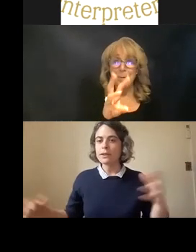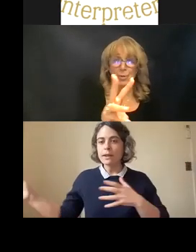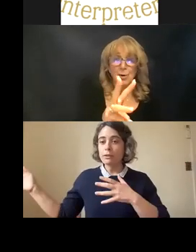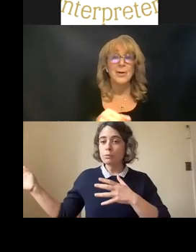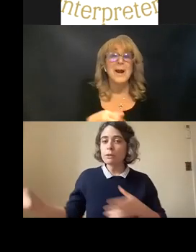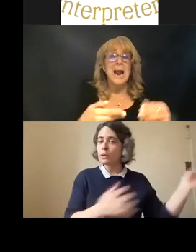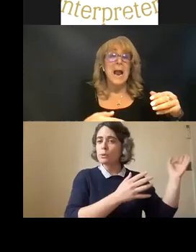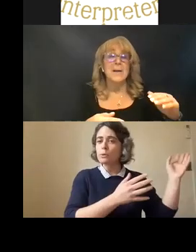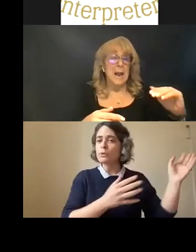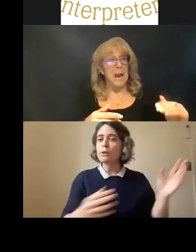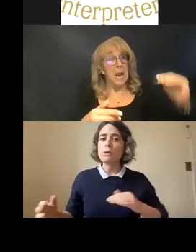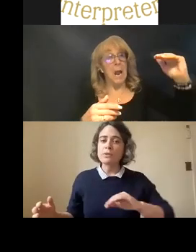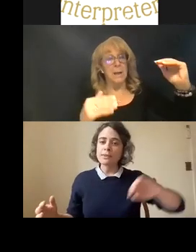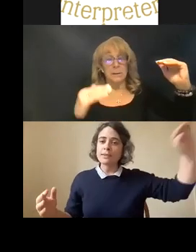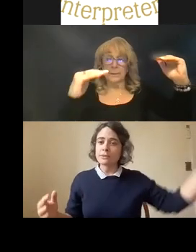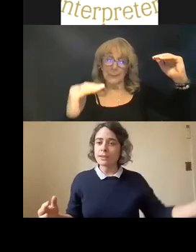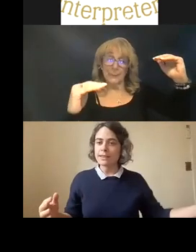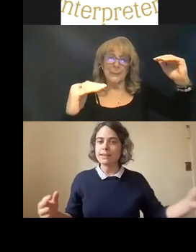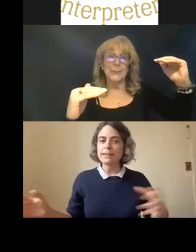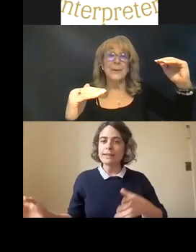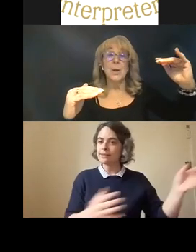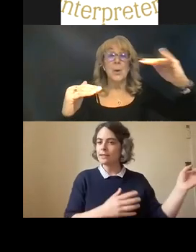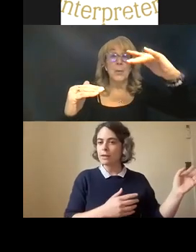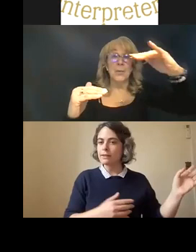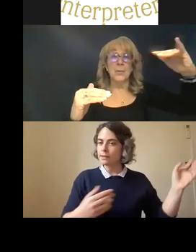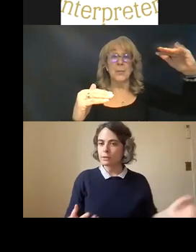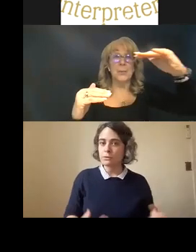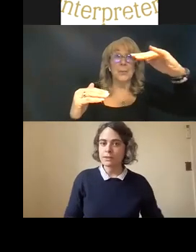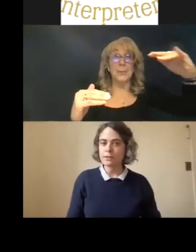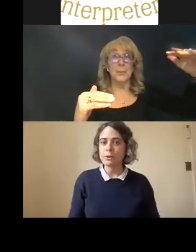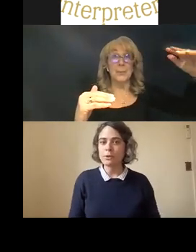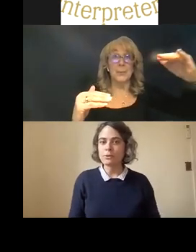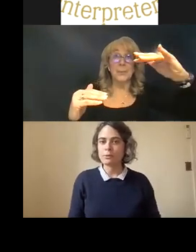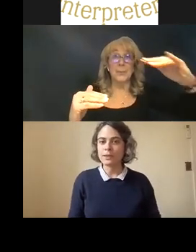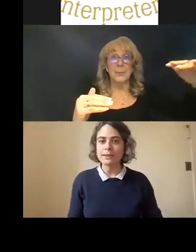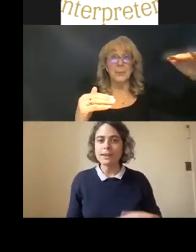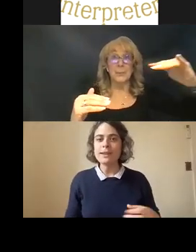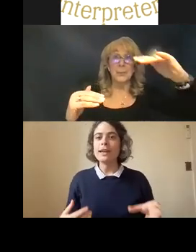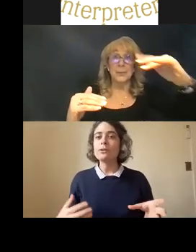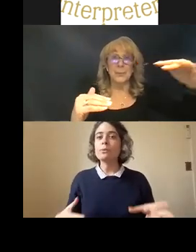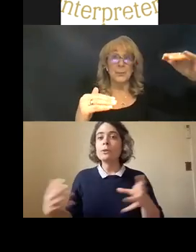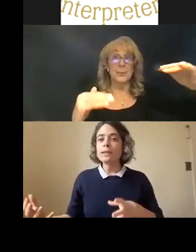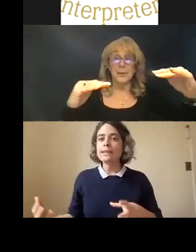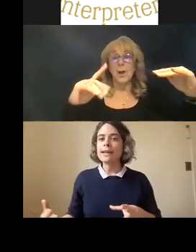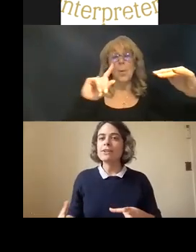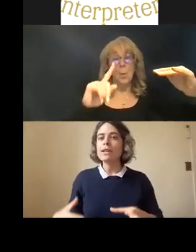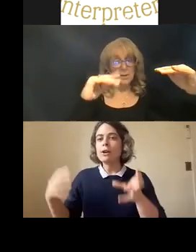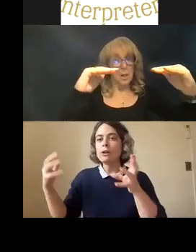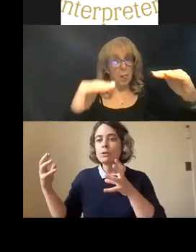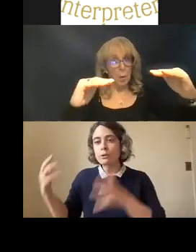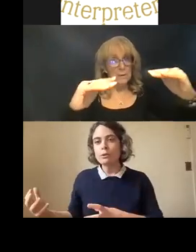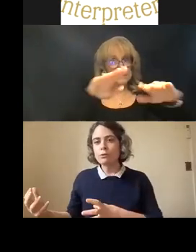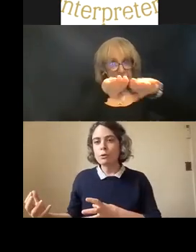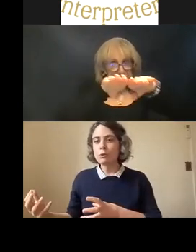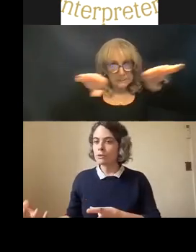other. As the wind blows above this little hill, it accelerates like we've seen with the wind. And so we again have